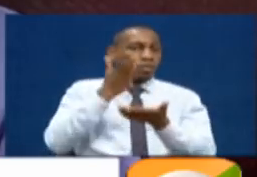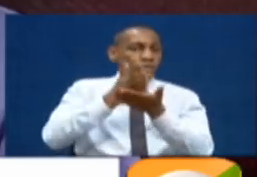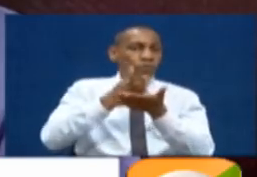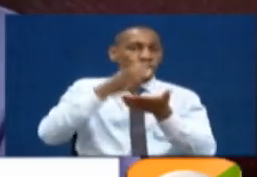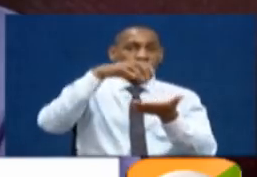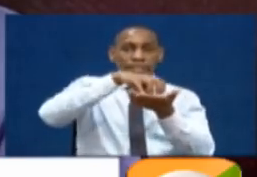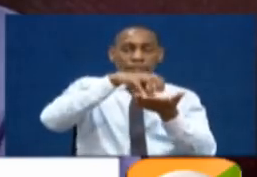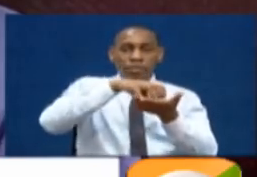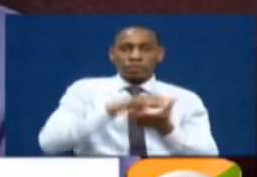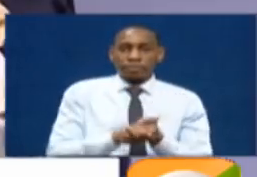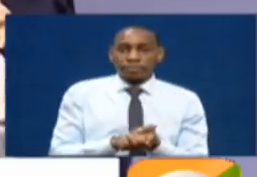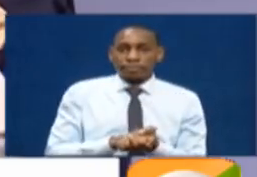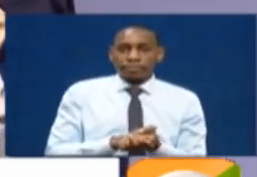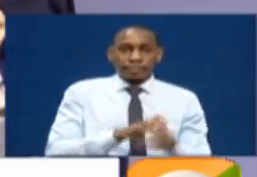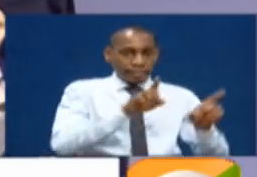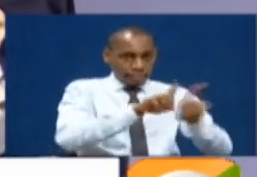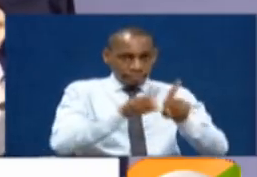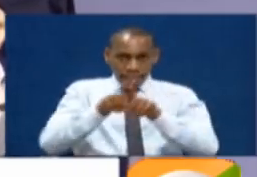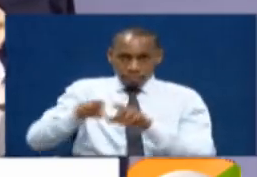And we